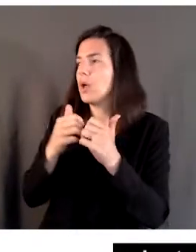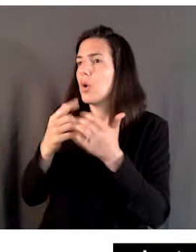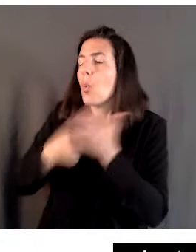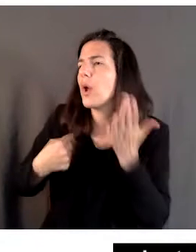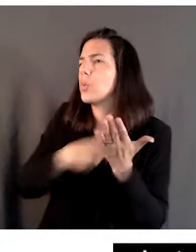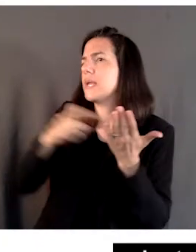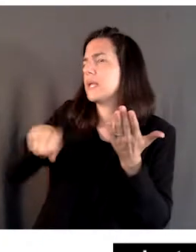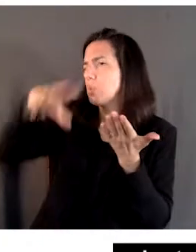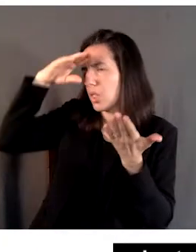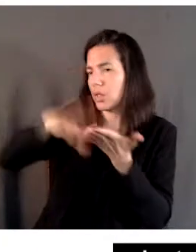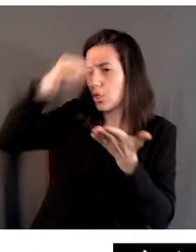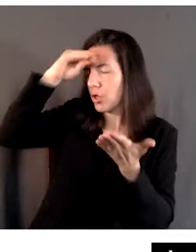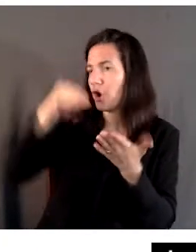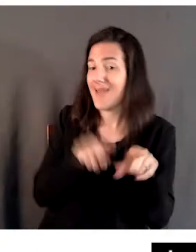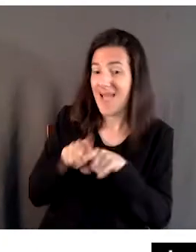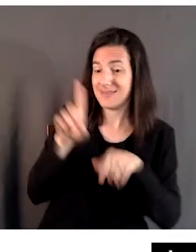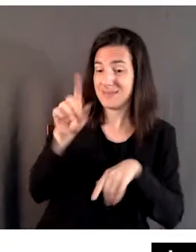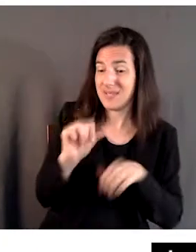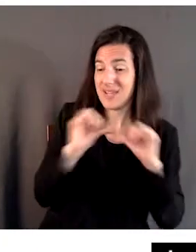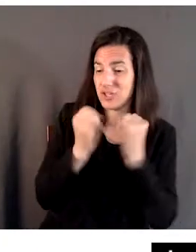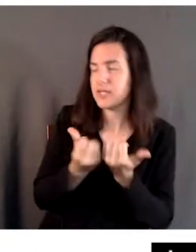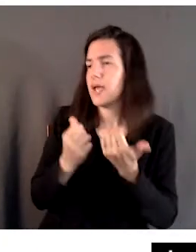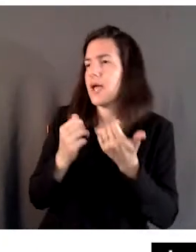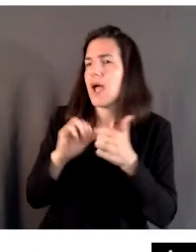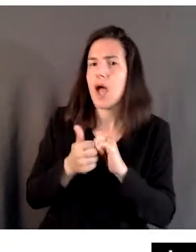as disability agencies to do better?